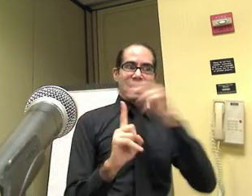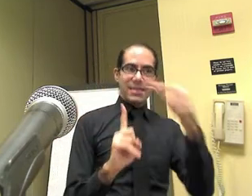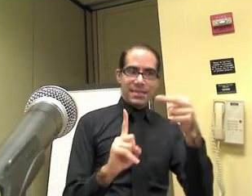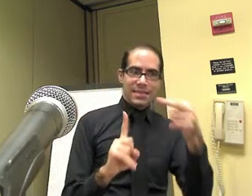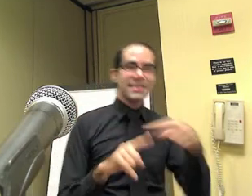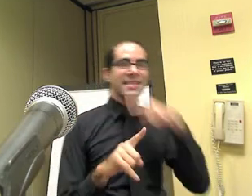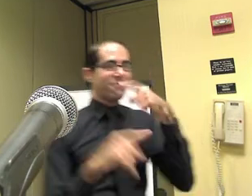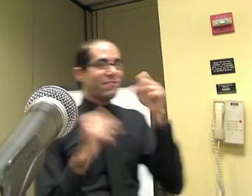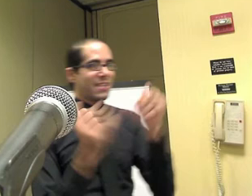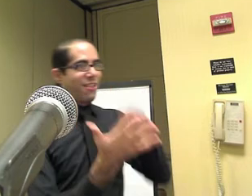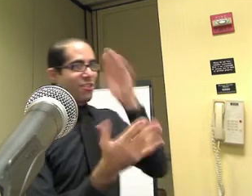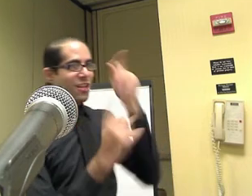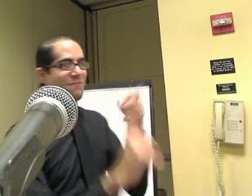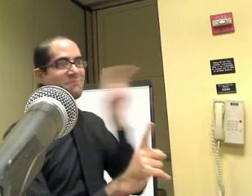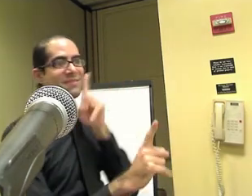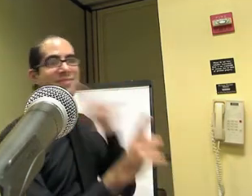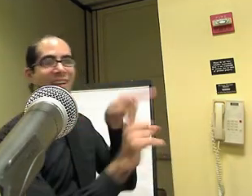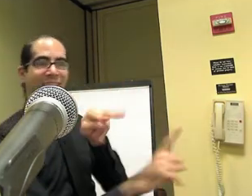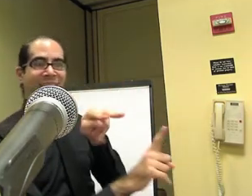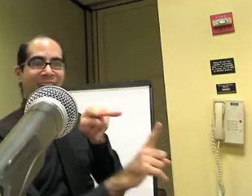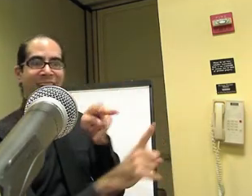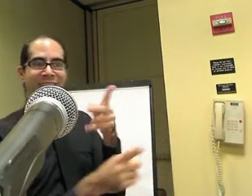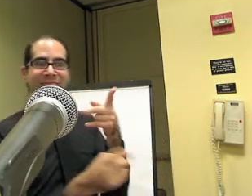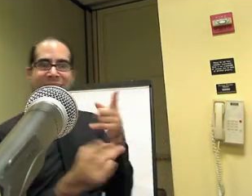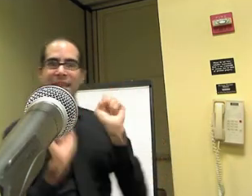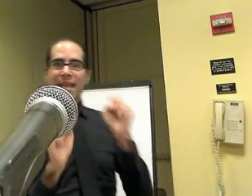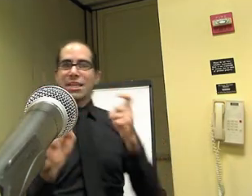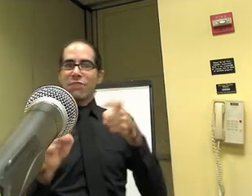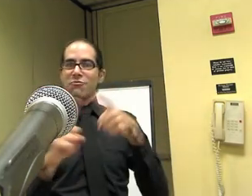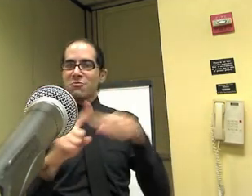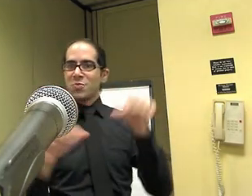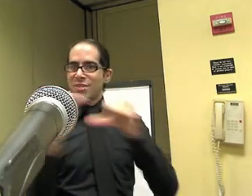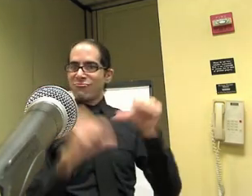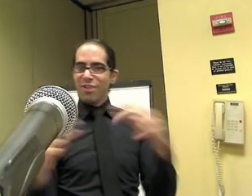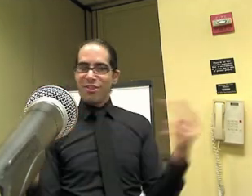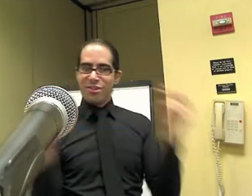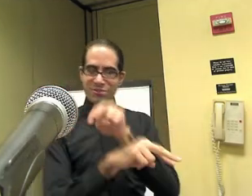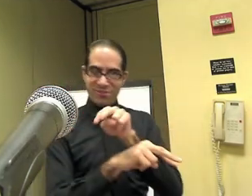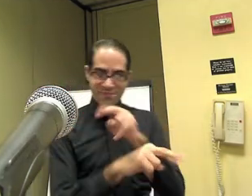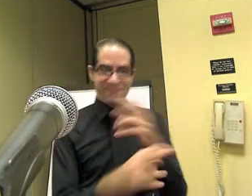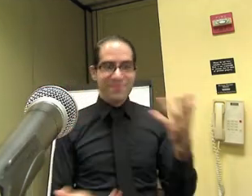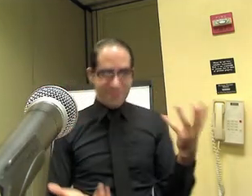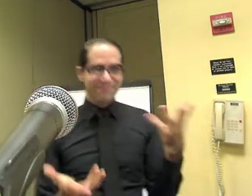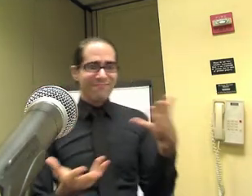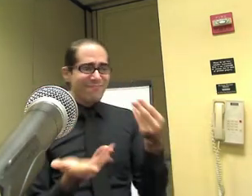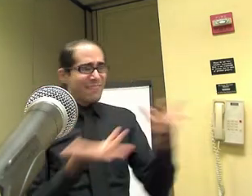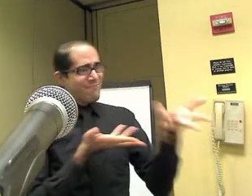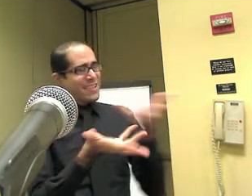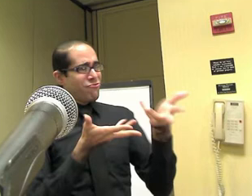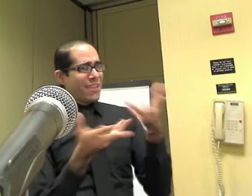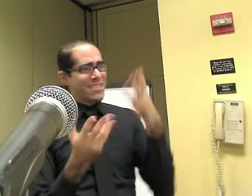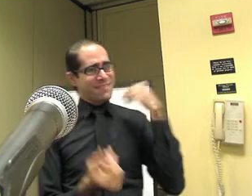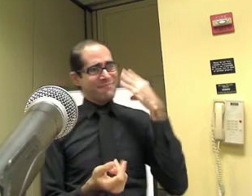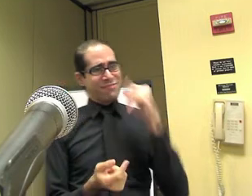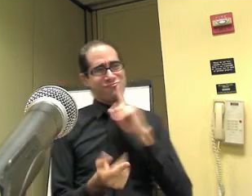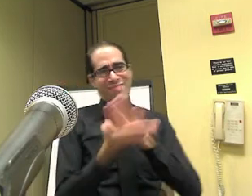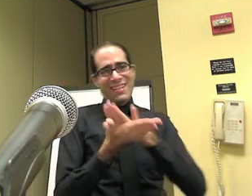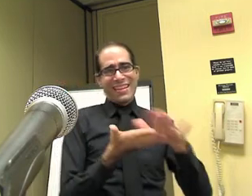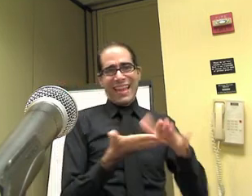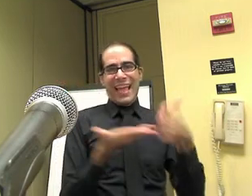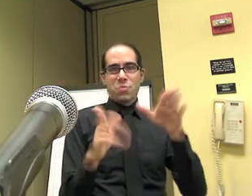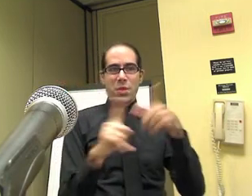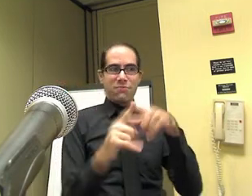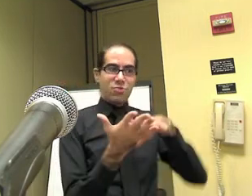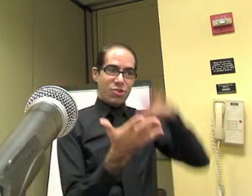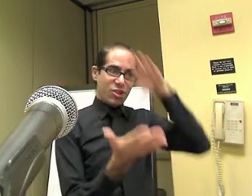cultures come together, you can learn from one another, not only from hearing, but also from deaf culture. And that gives a great socialization